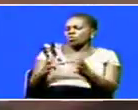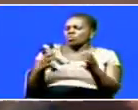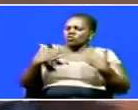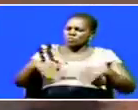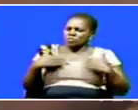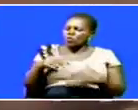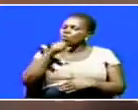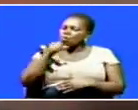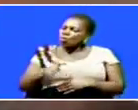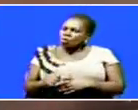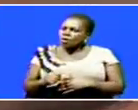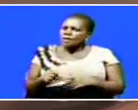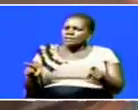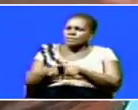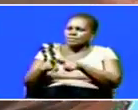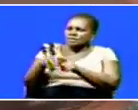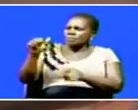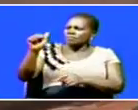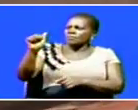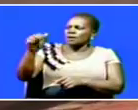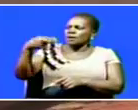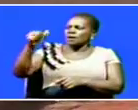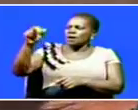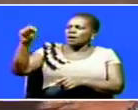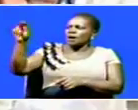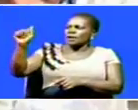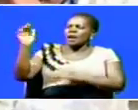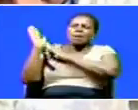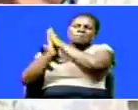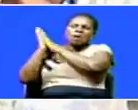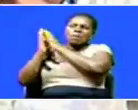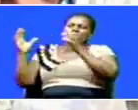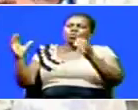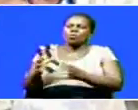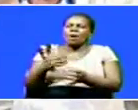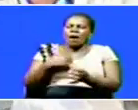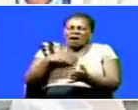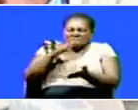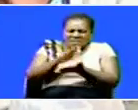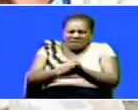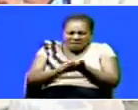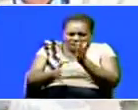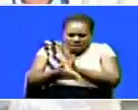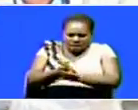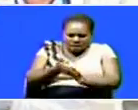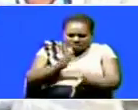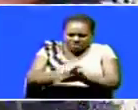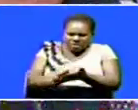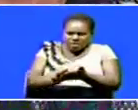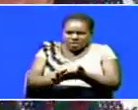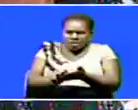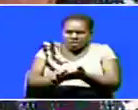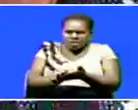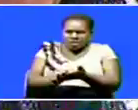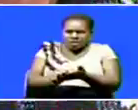people? People like Hannah, who formed part of the Mau Mau and who now has no source of income after her stall was